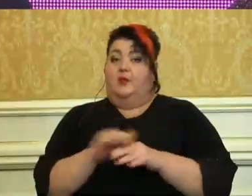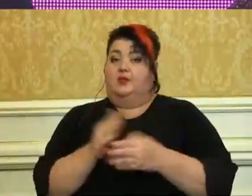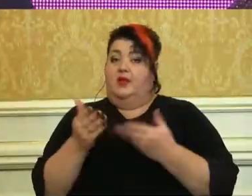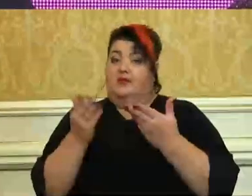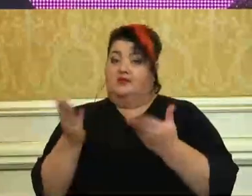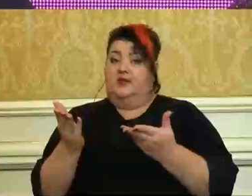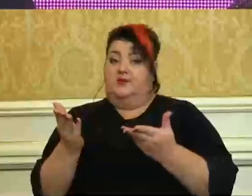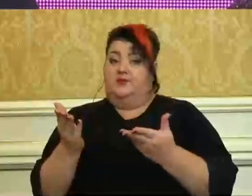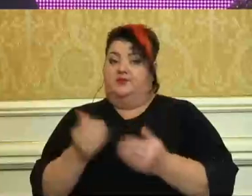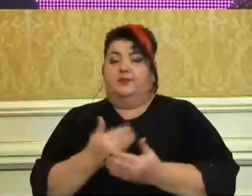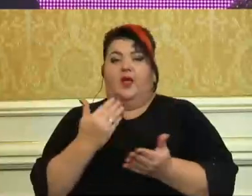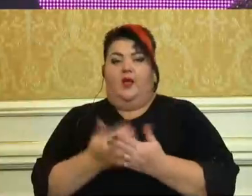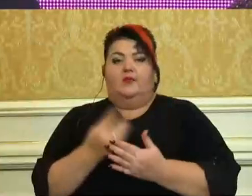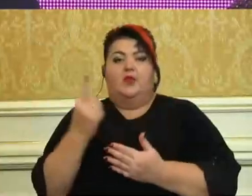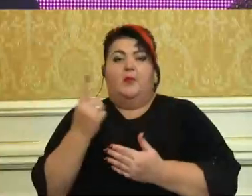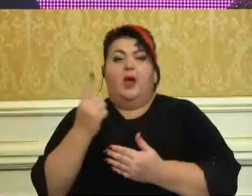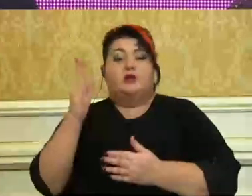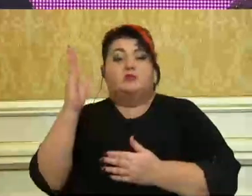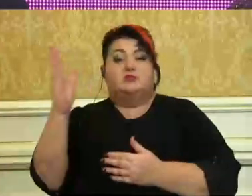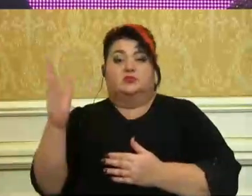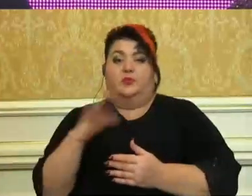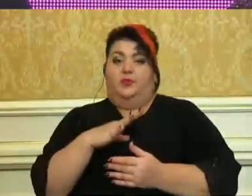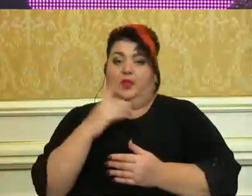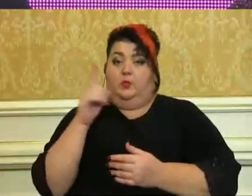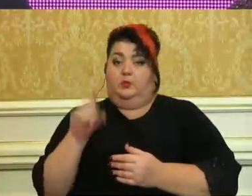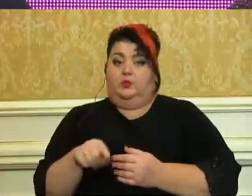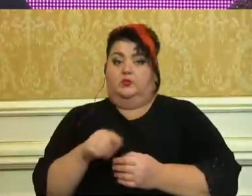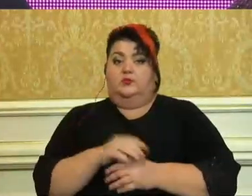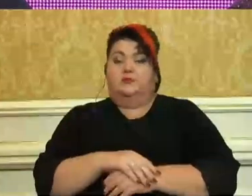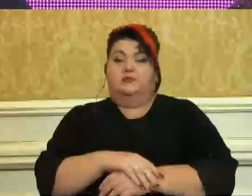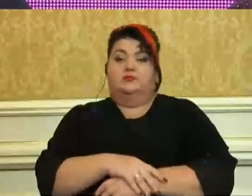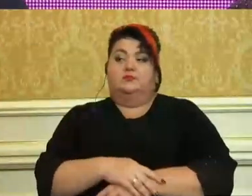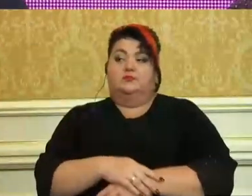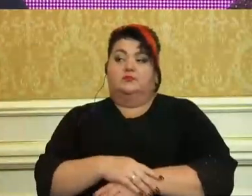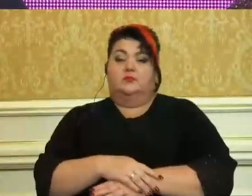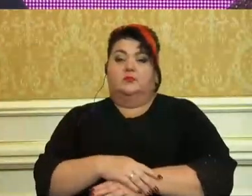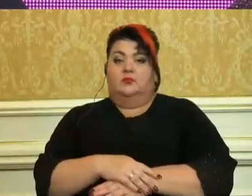Q&A session. So, well, the first hand and the second here, so please.